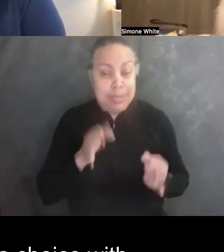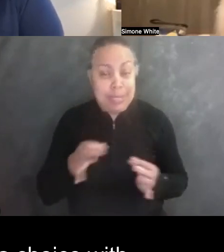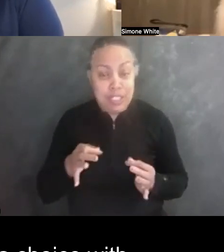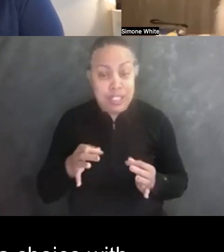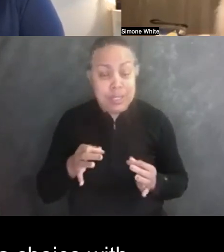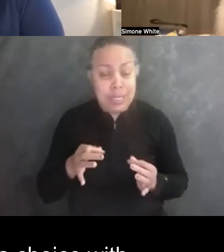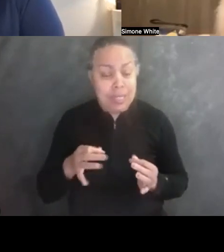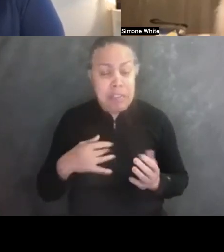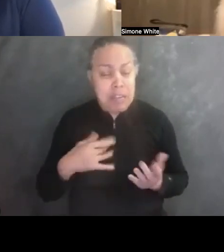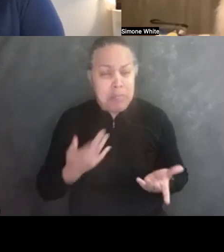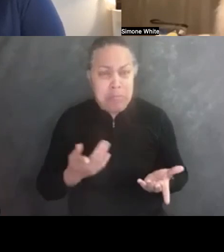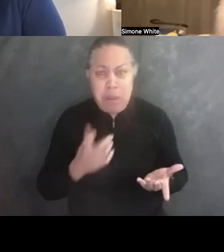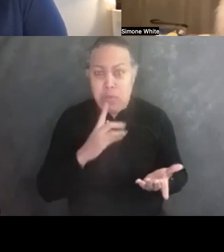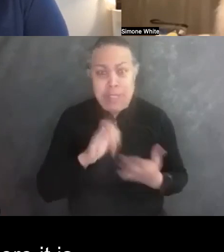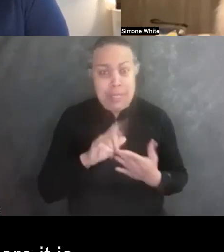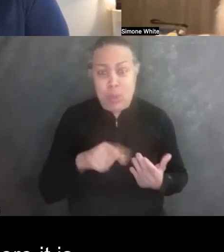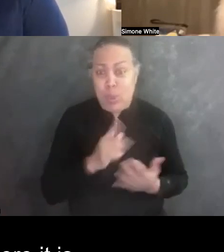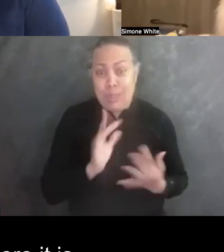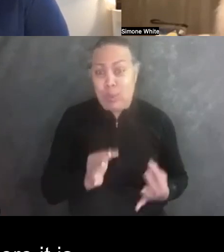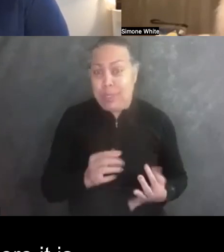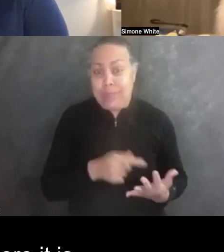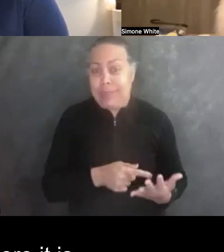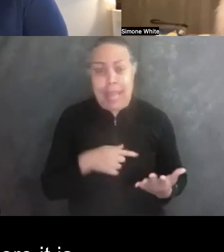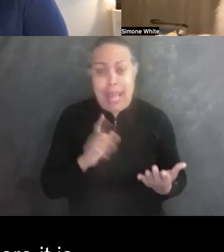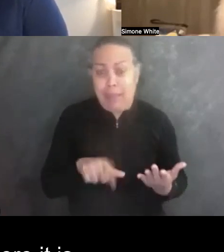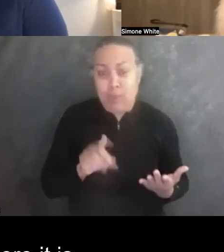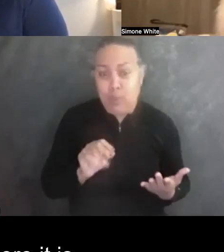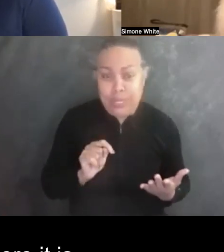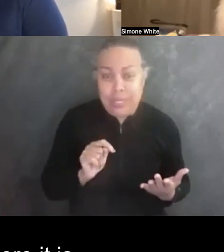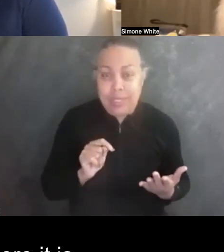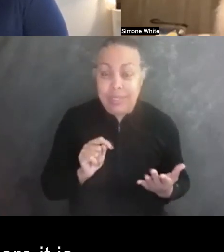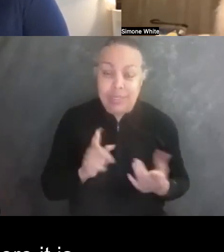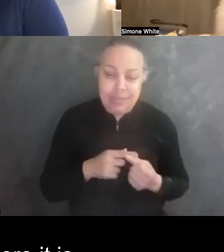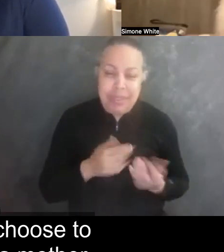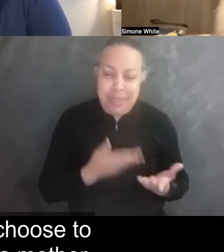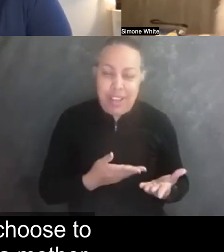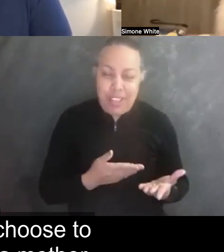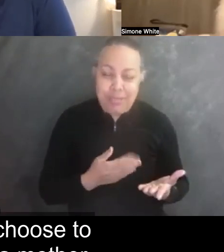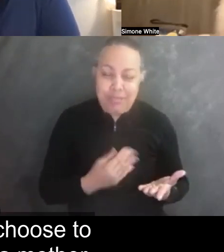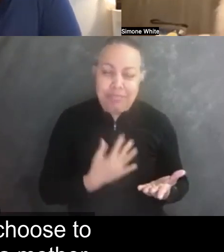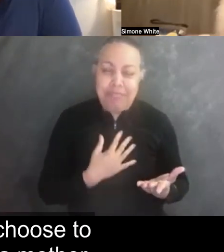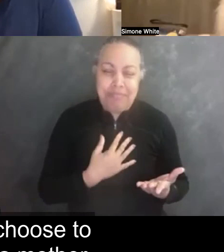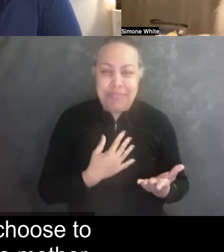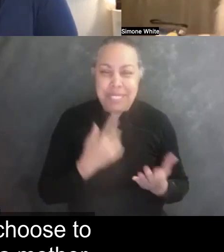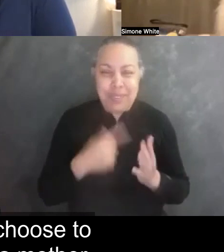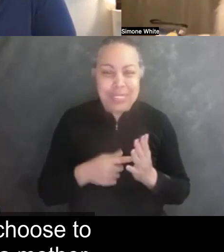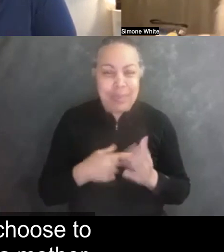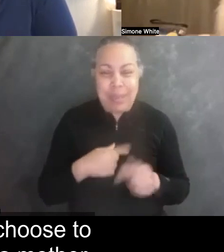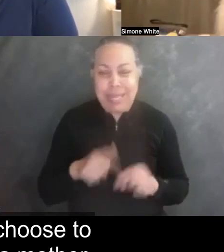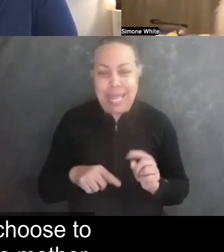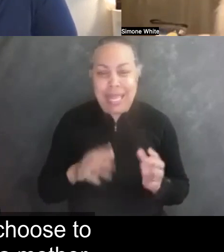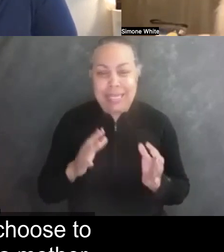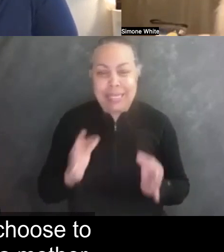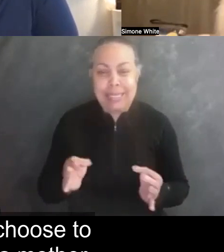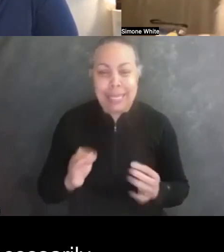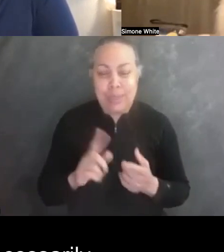have a choice with, I think that's there it is. Like you can't choose to necessarily be a